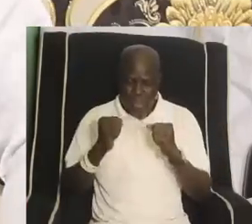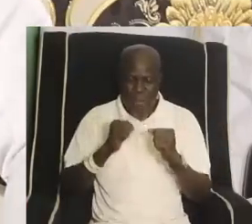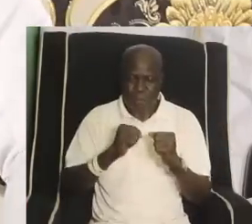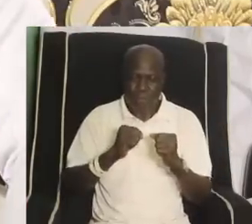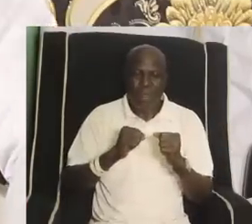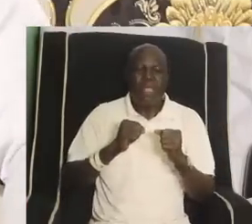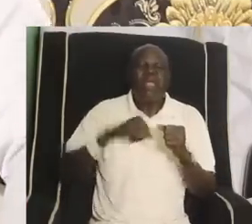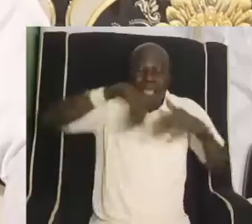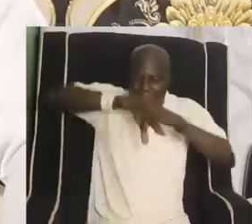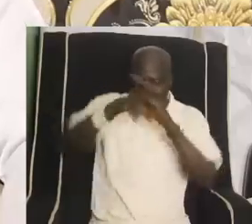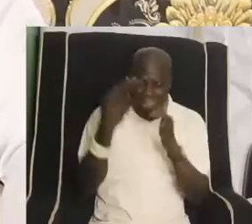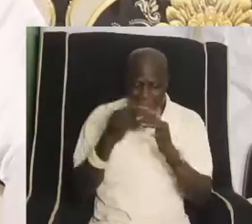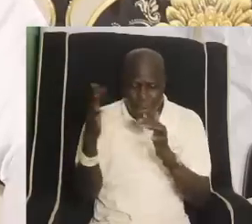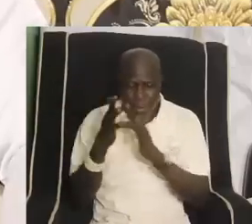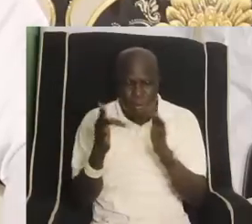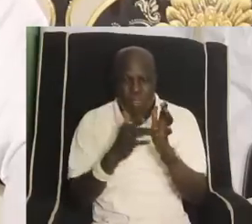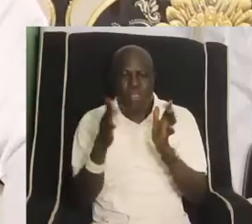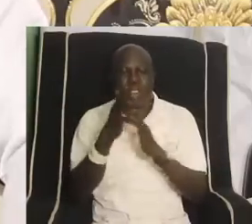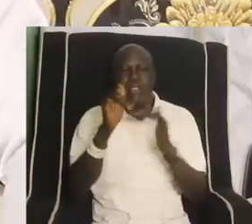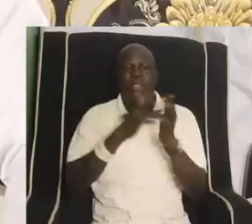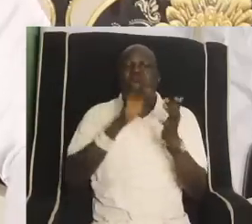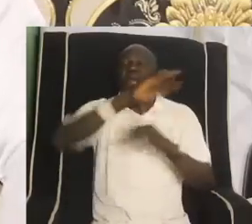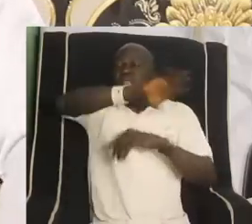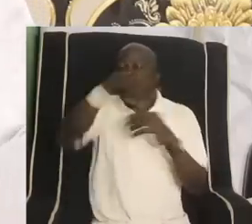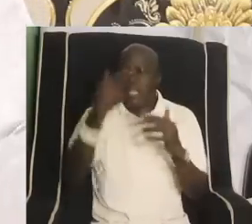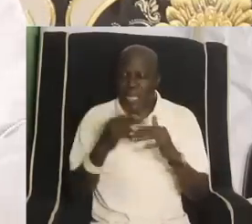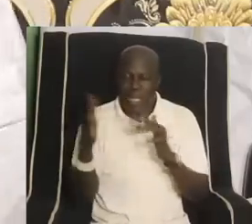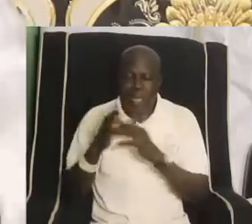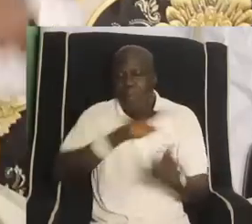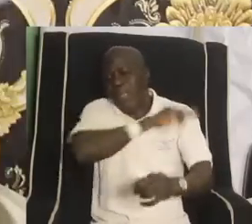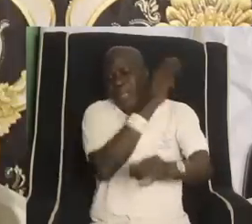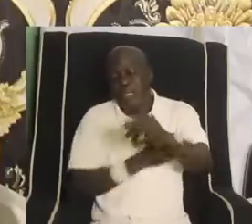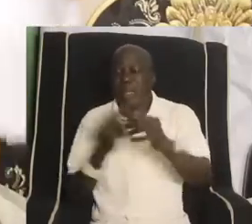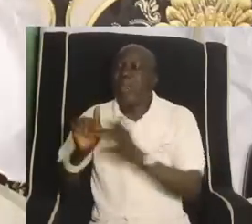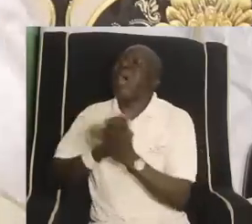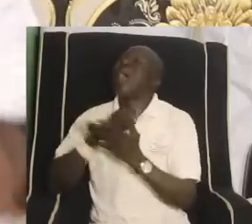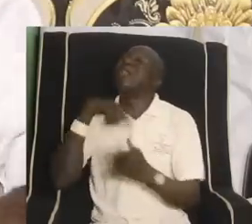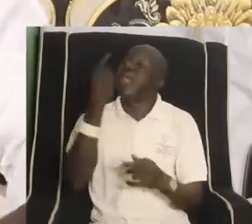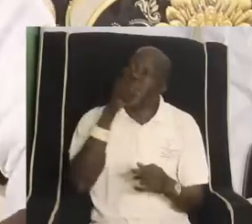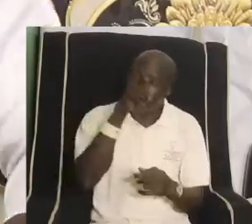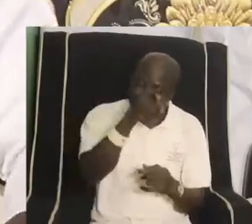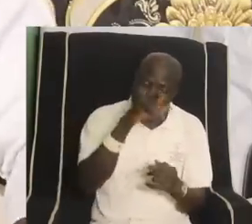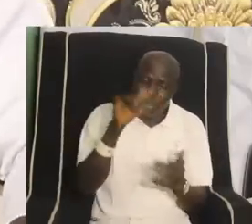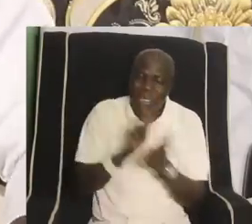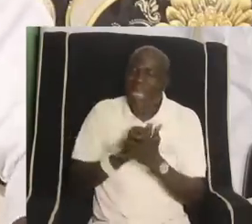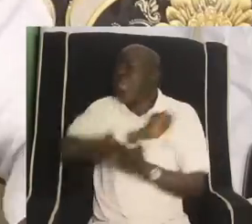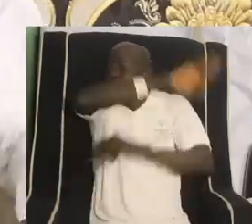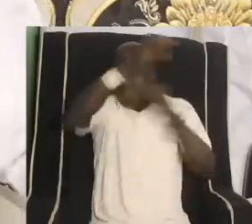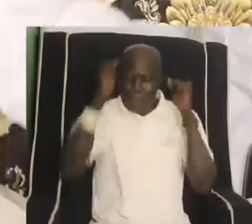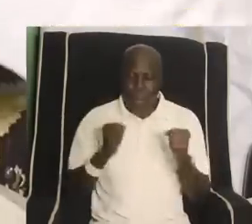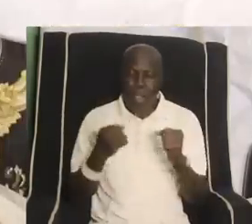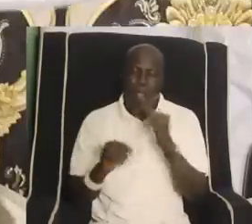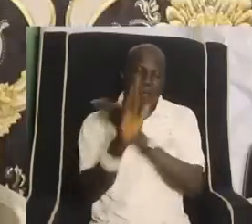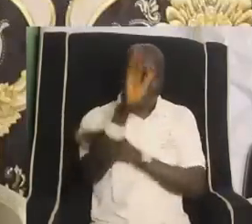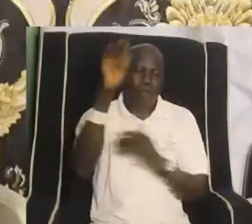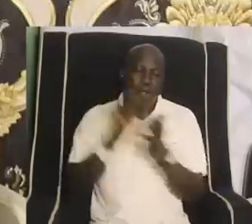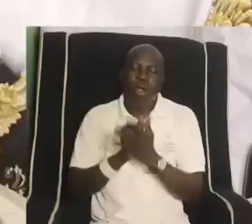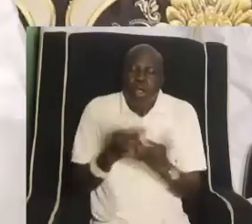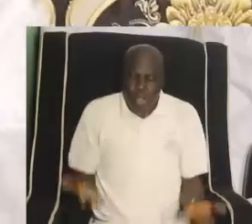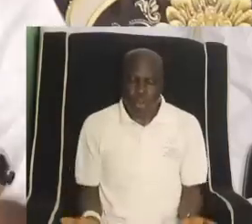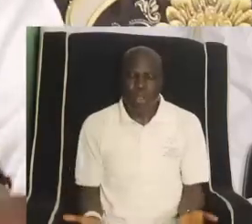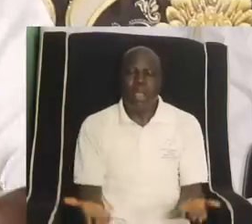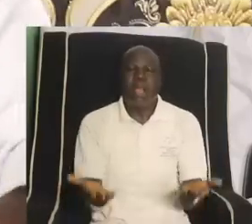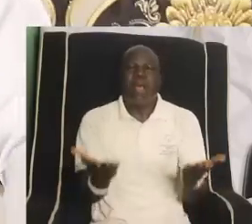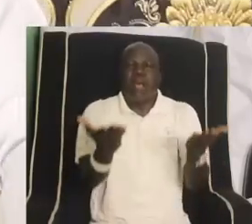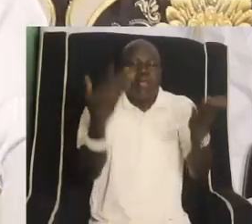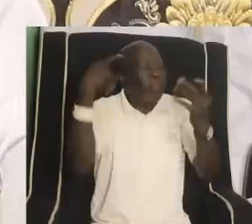hell. In the name of Jesus. In the mighty name of Jesus. I declare to you that the